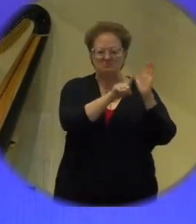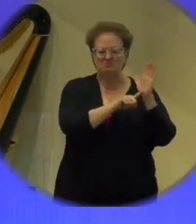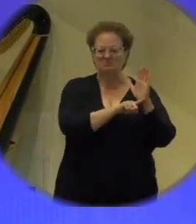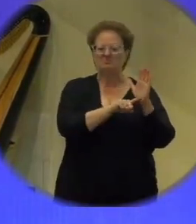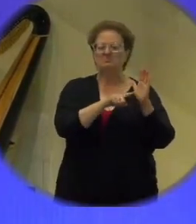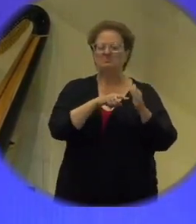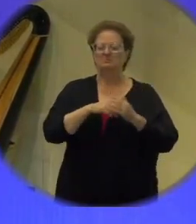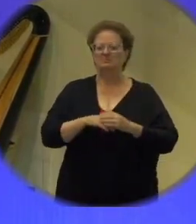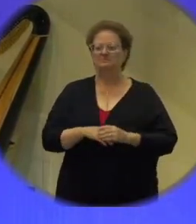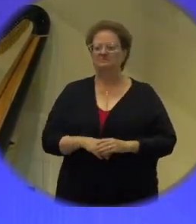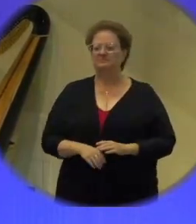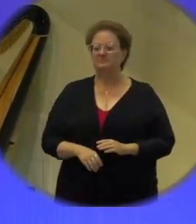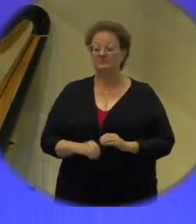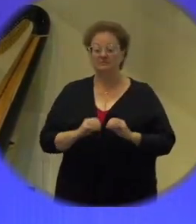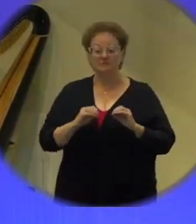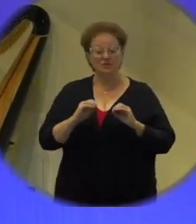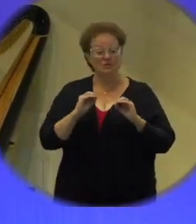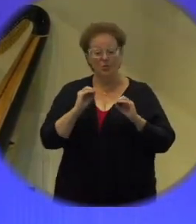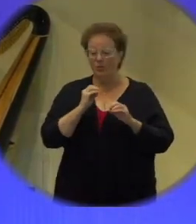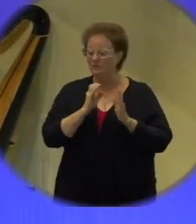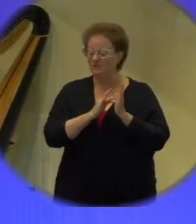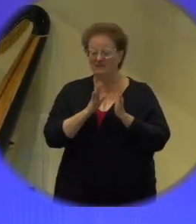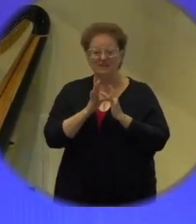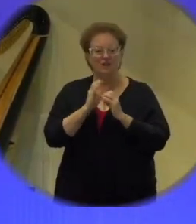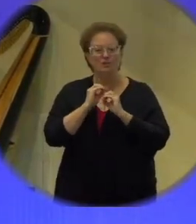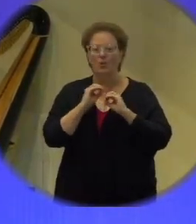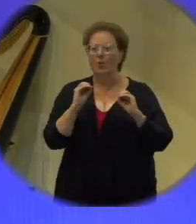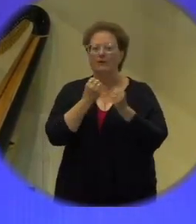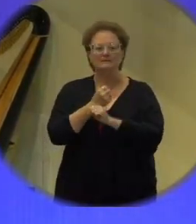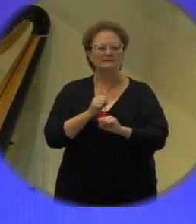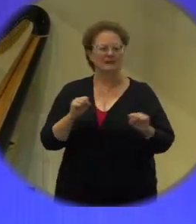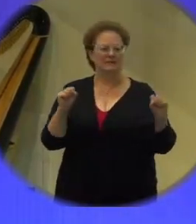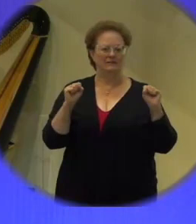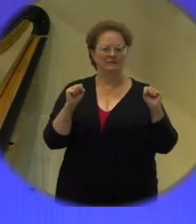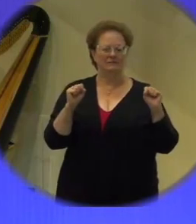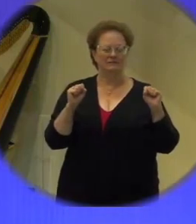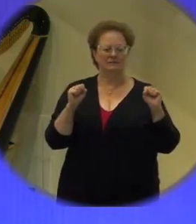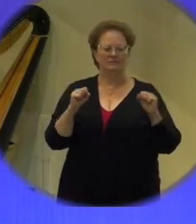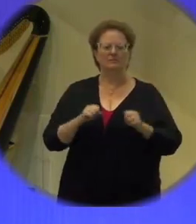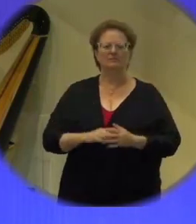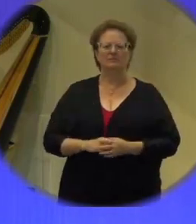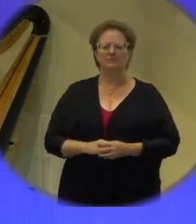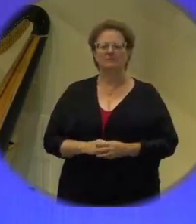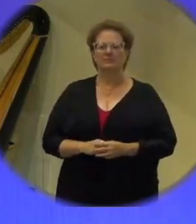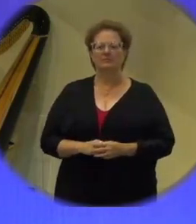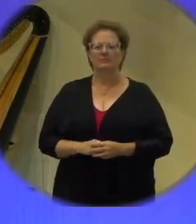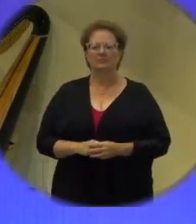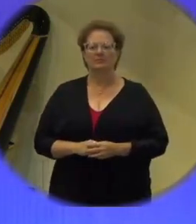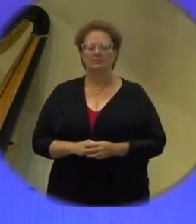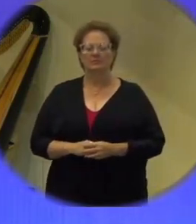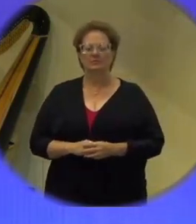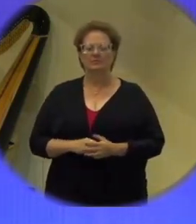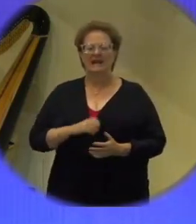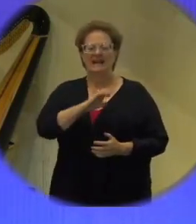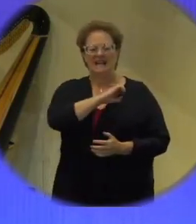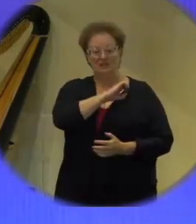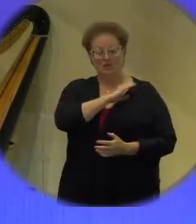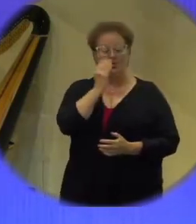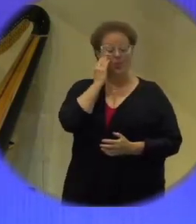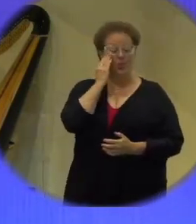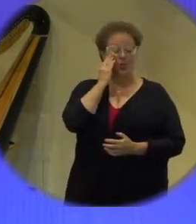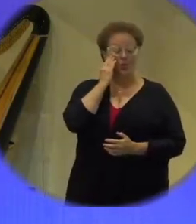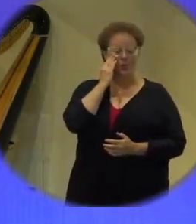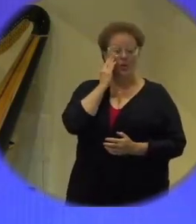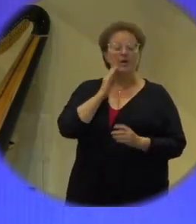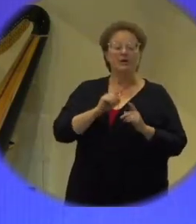promise, then there's no Jesus. If there's no Jesus, there's no salvation. Esther doesn't know all that. She just knows that she's going to be faithful to the God who